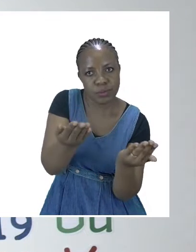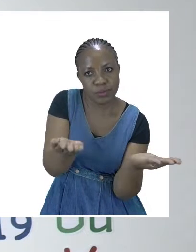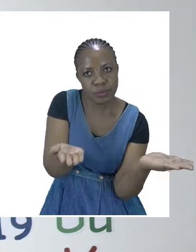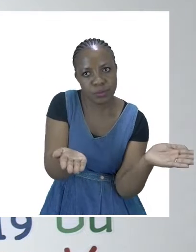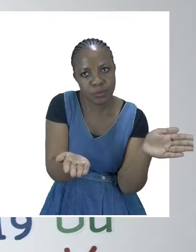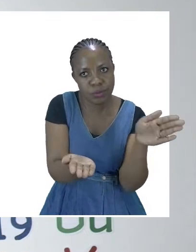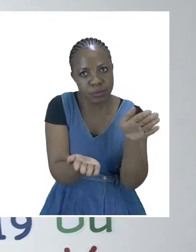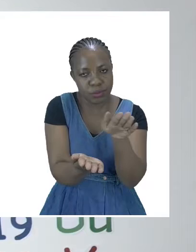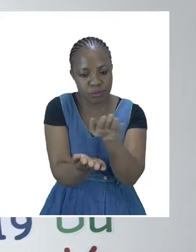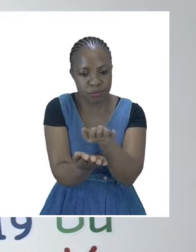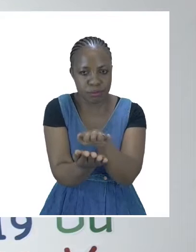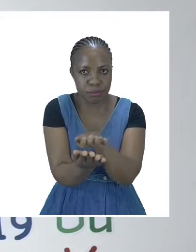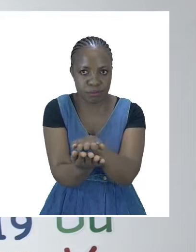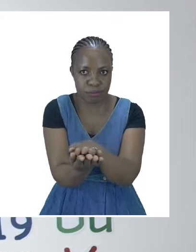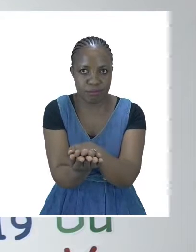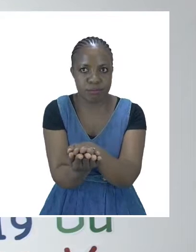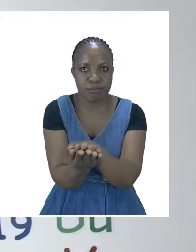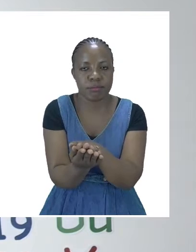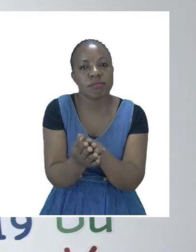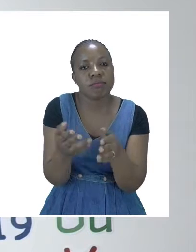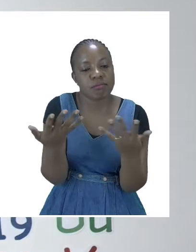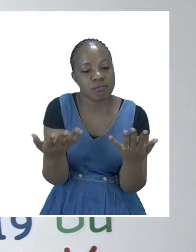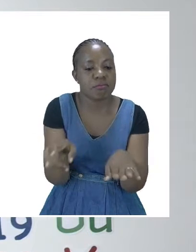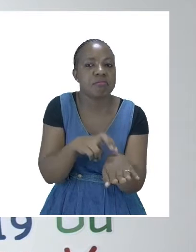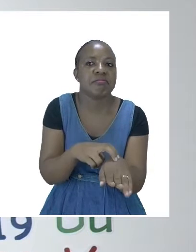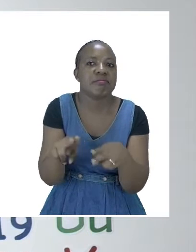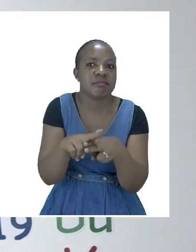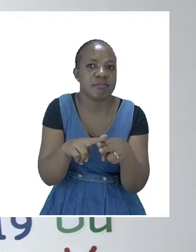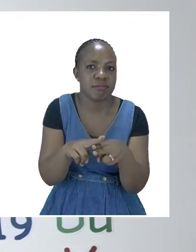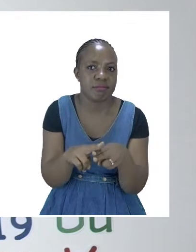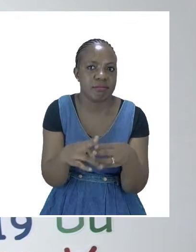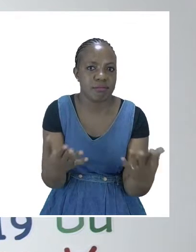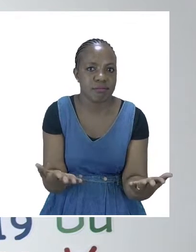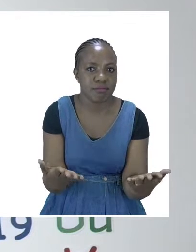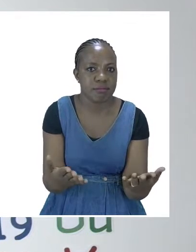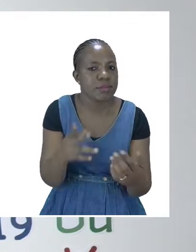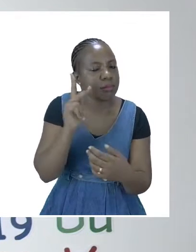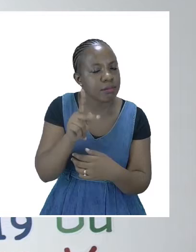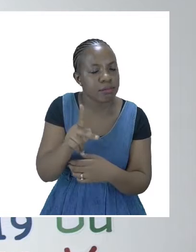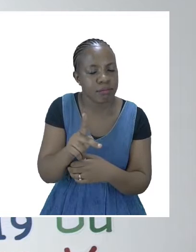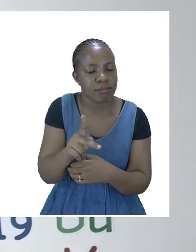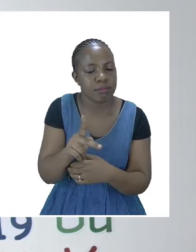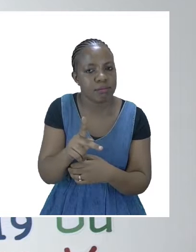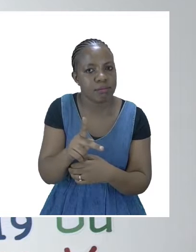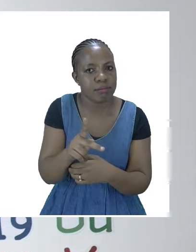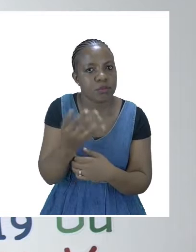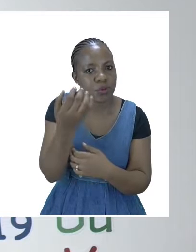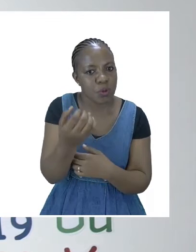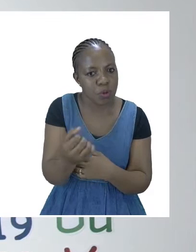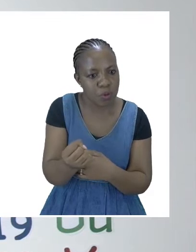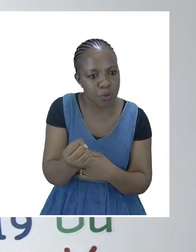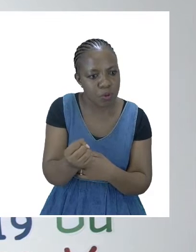it for ready to use. But there is more. We are also available on